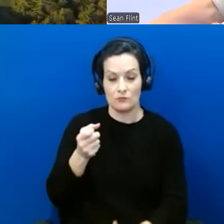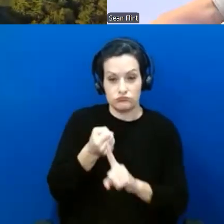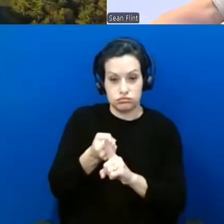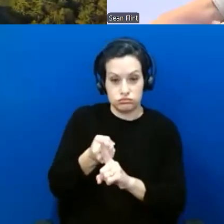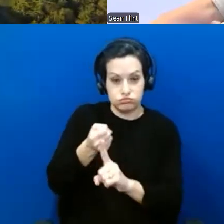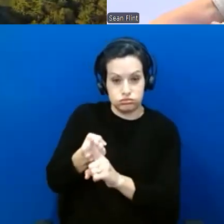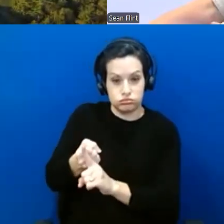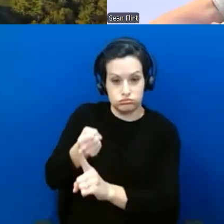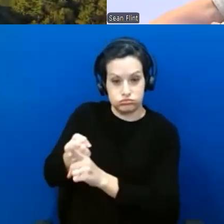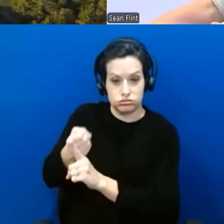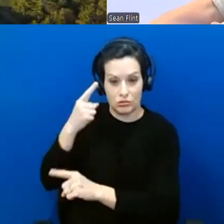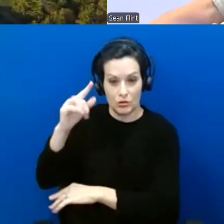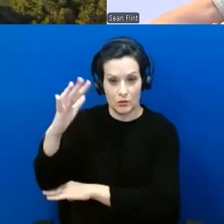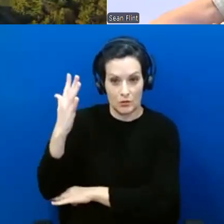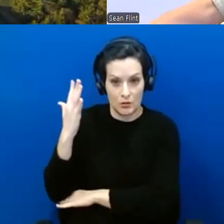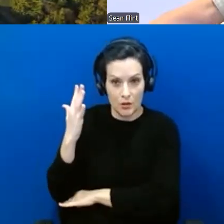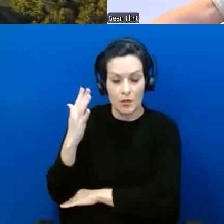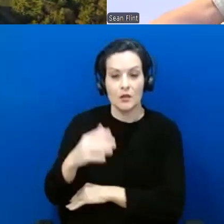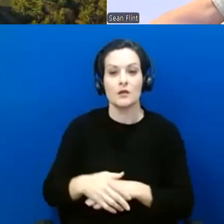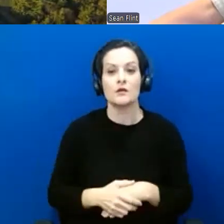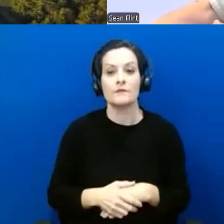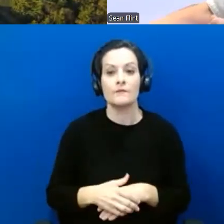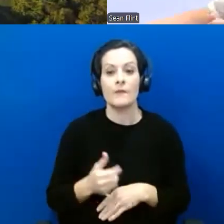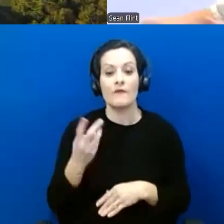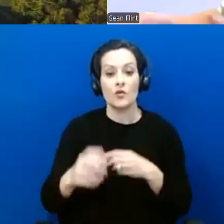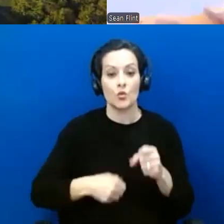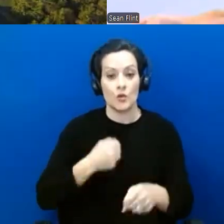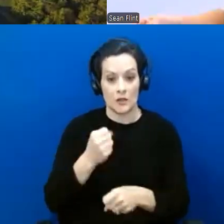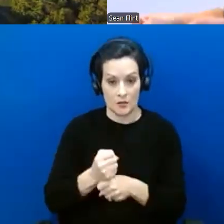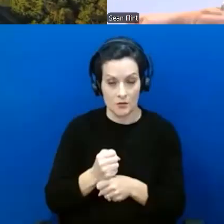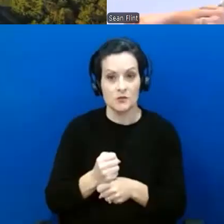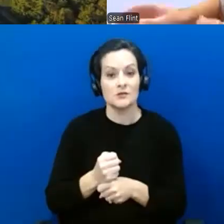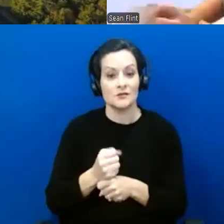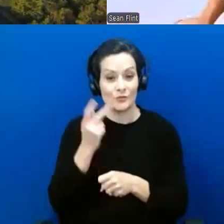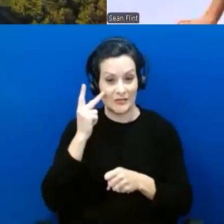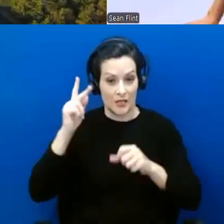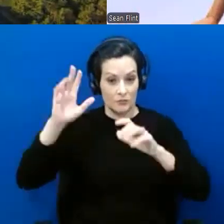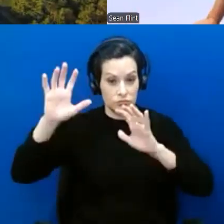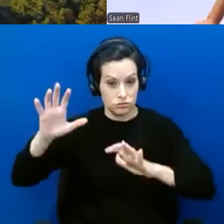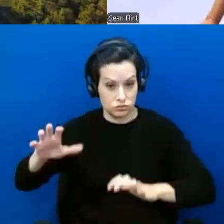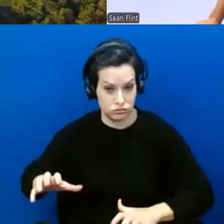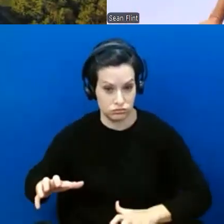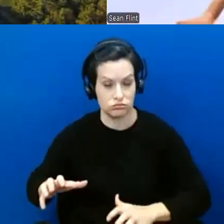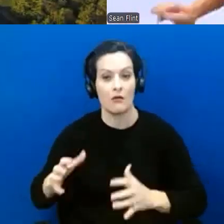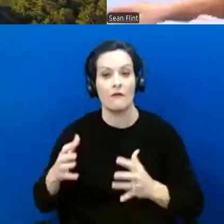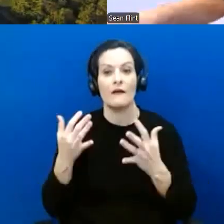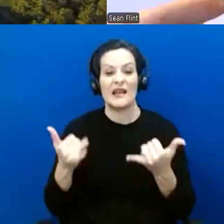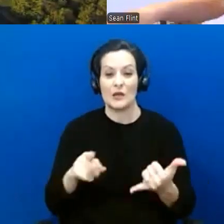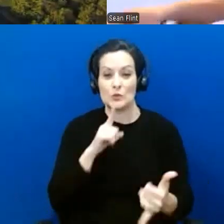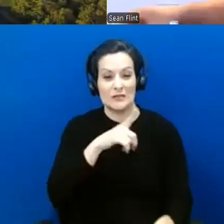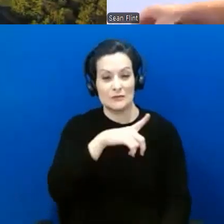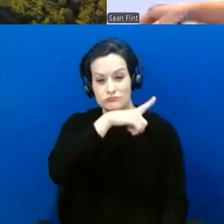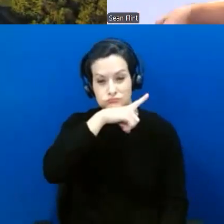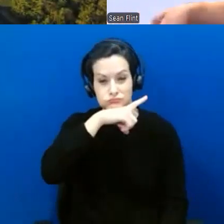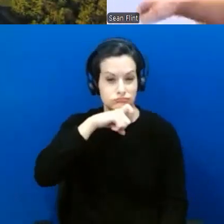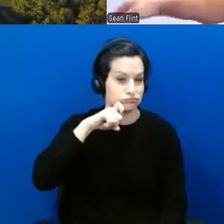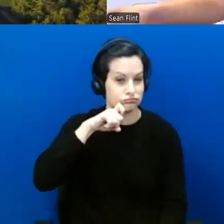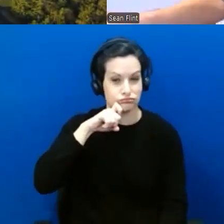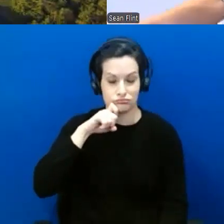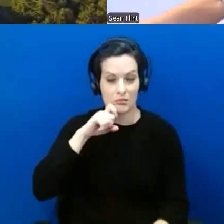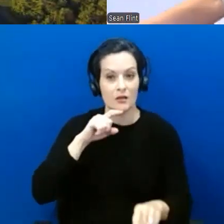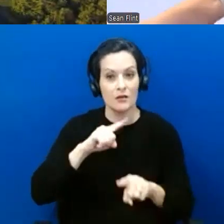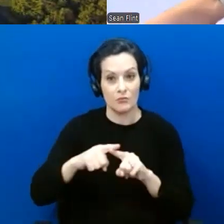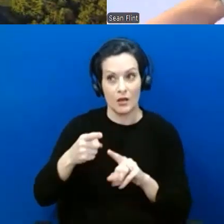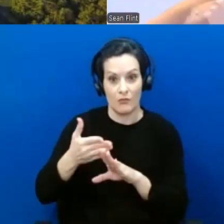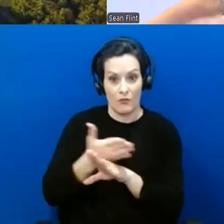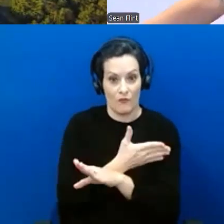already to our forests. We've had a couple of years of a lot of precipitation, followed by now we're in the middle of a pretty severe drought. But we had a lot of precipitation